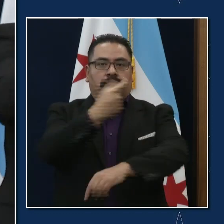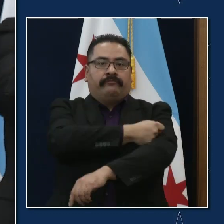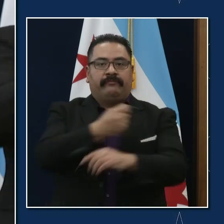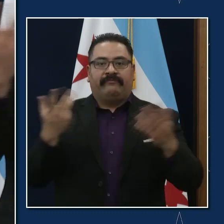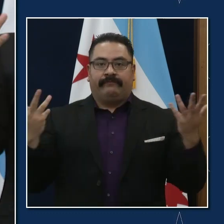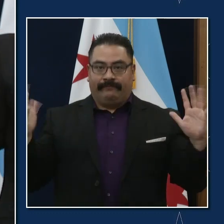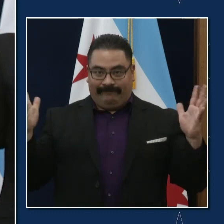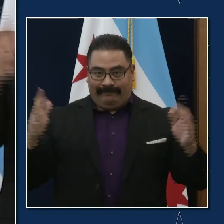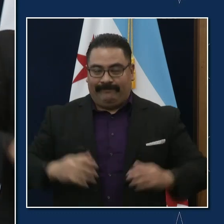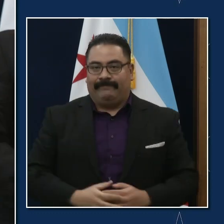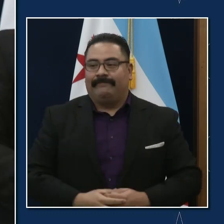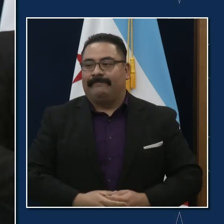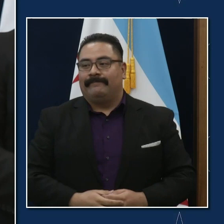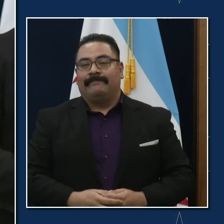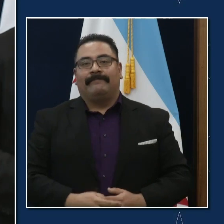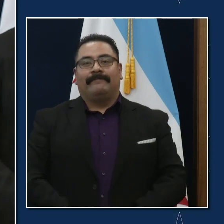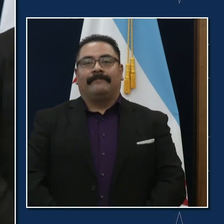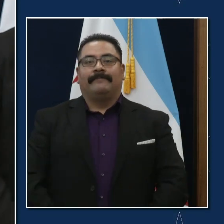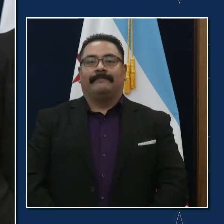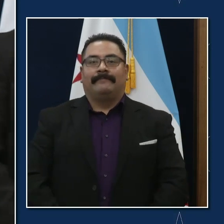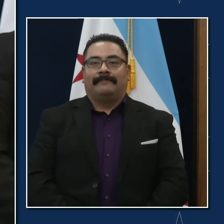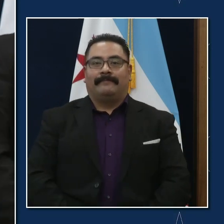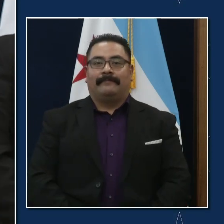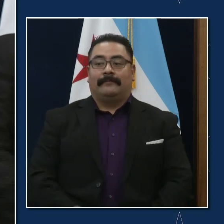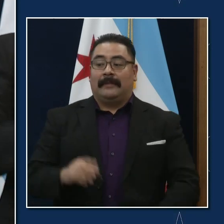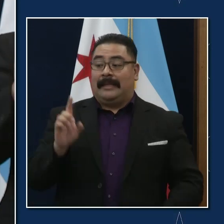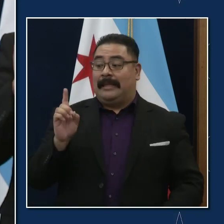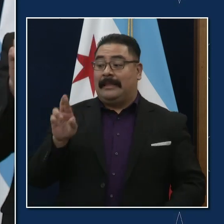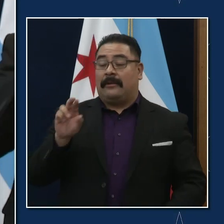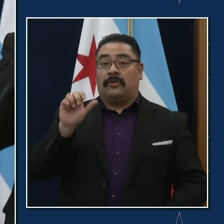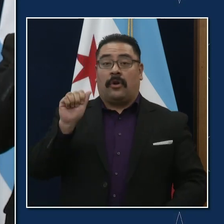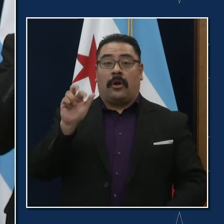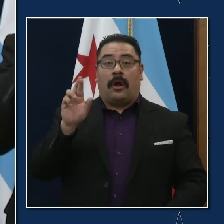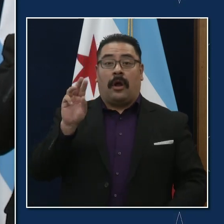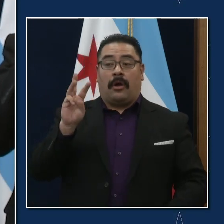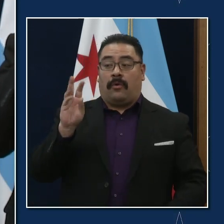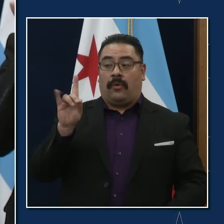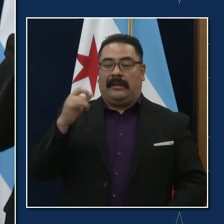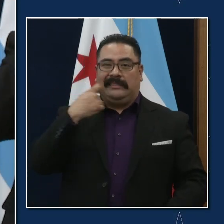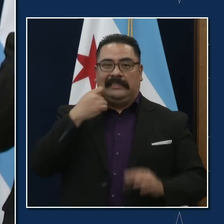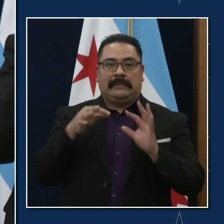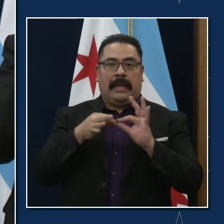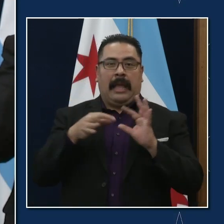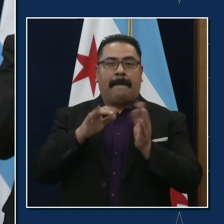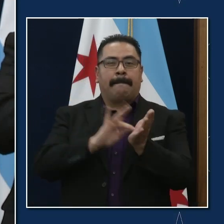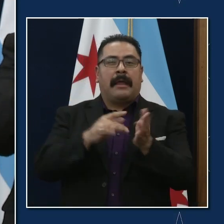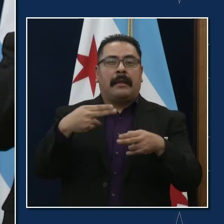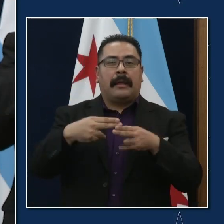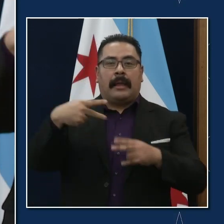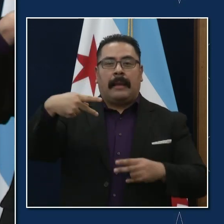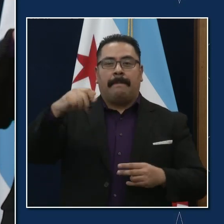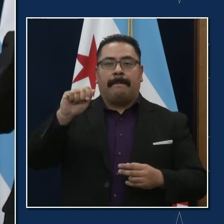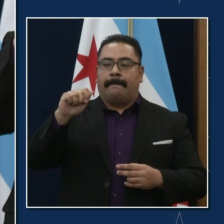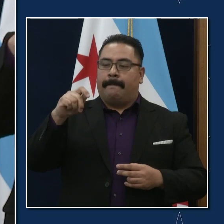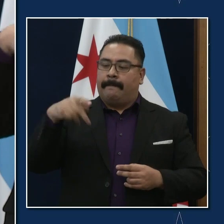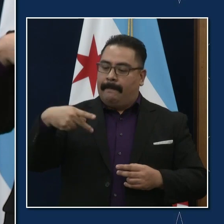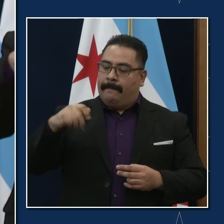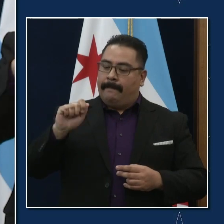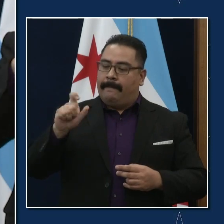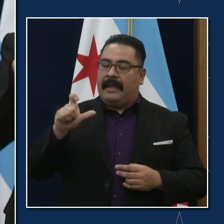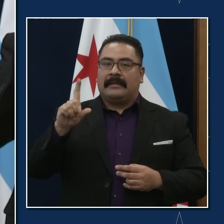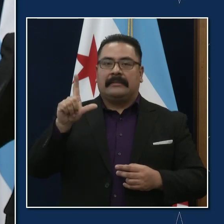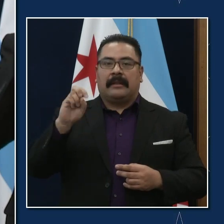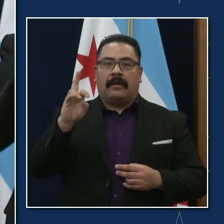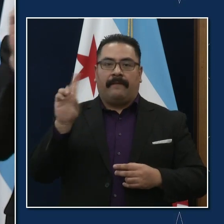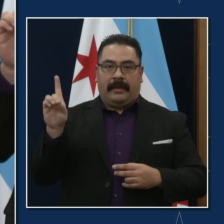against COVID-19. Dr. Arwady mentioned the Paxlovid. I want to echo that. I personally got